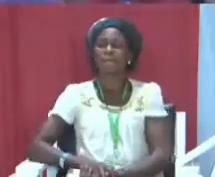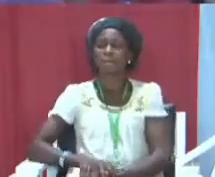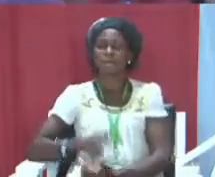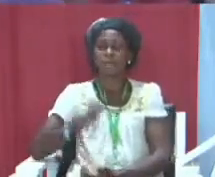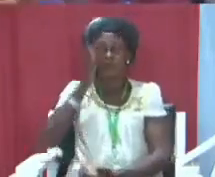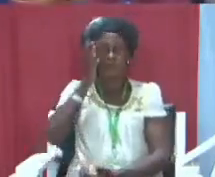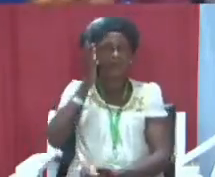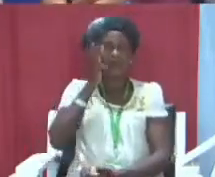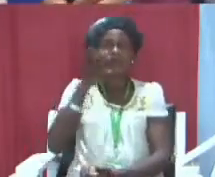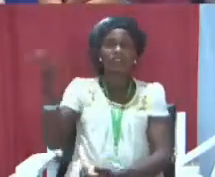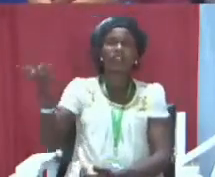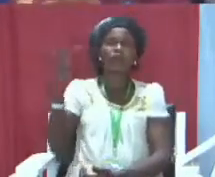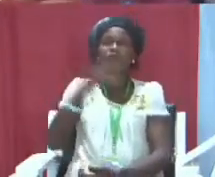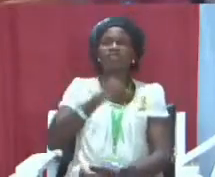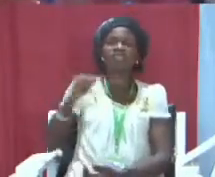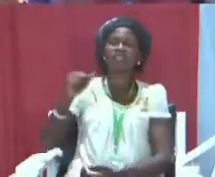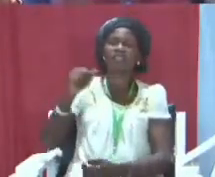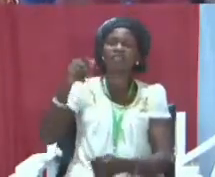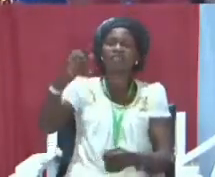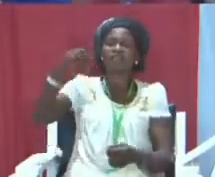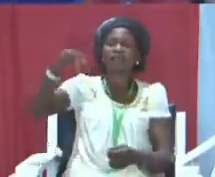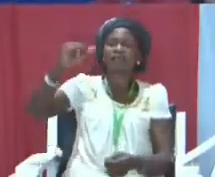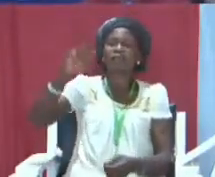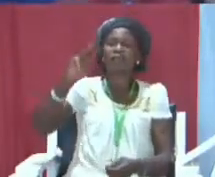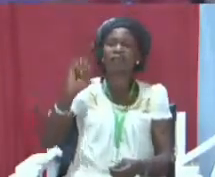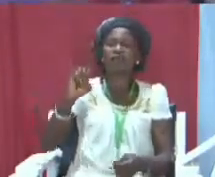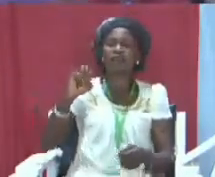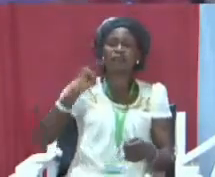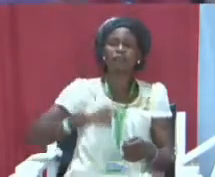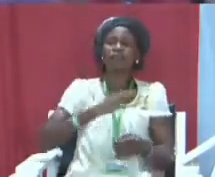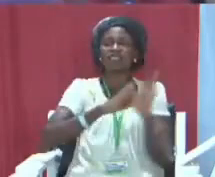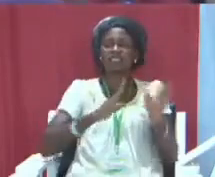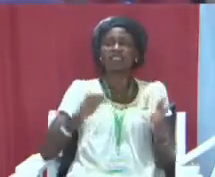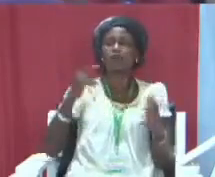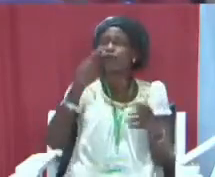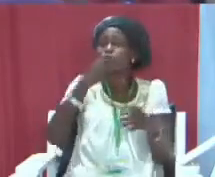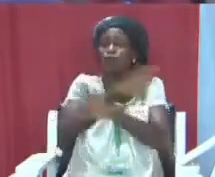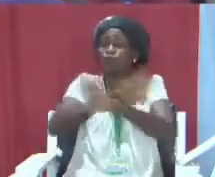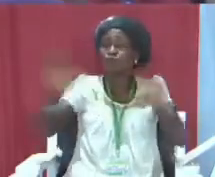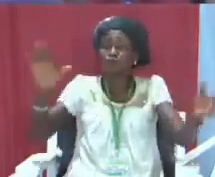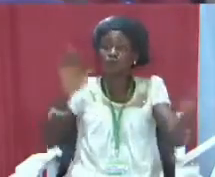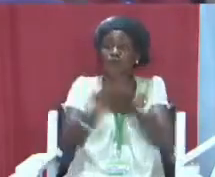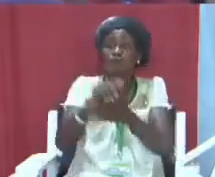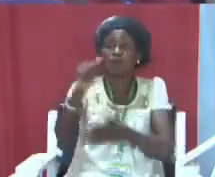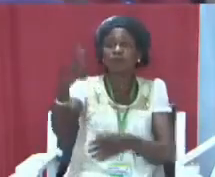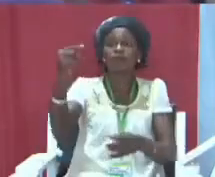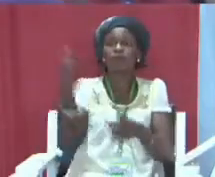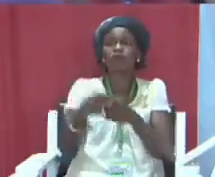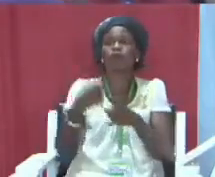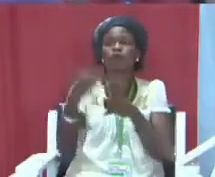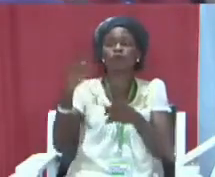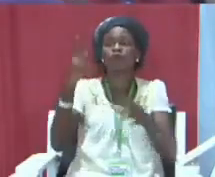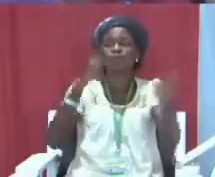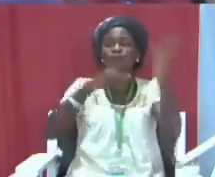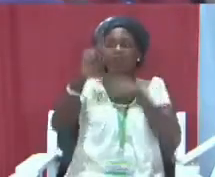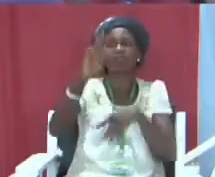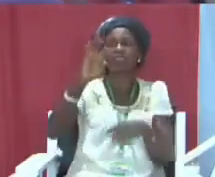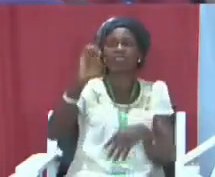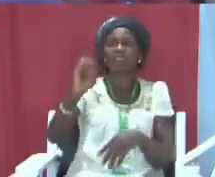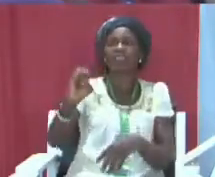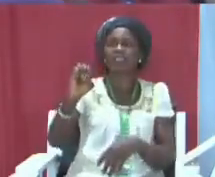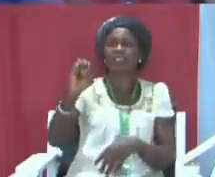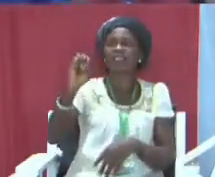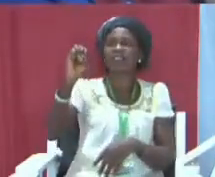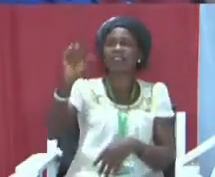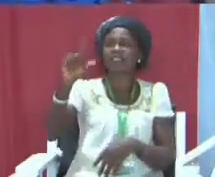There was a prime minister who did not believe the word of Prophet Elisha.